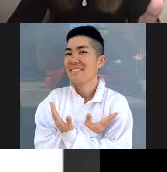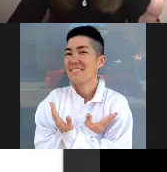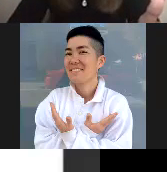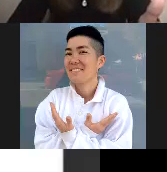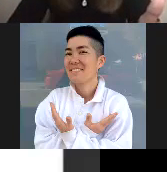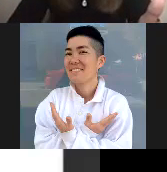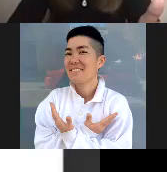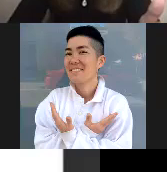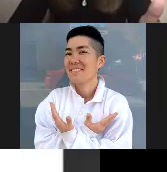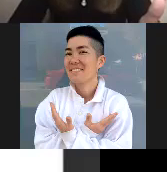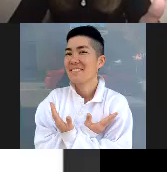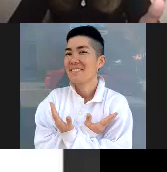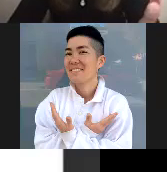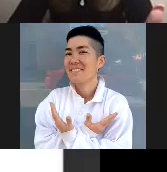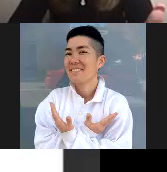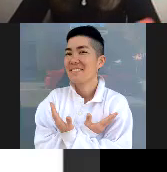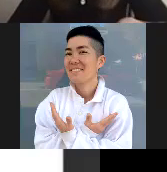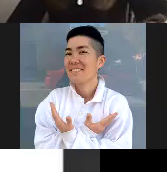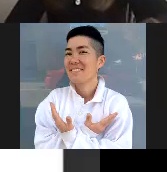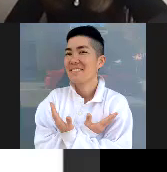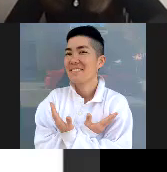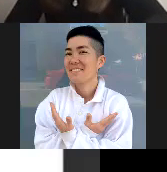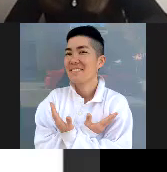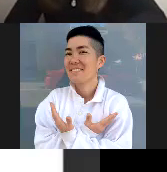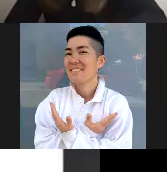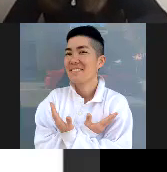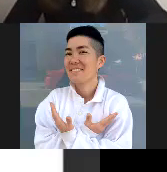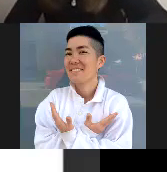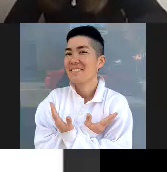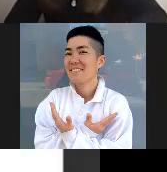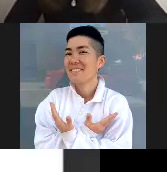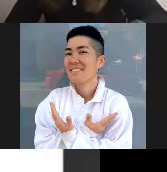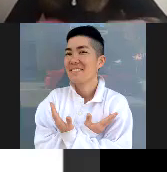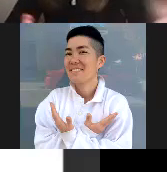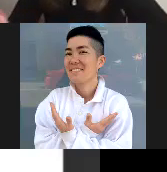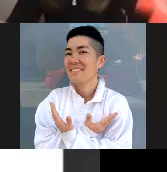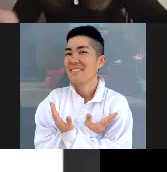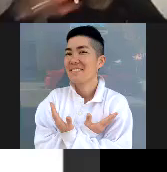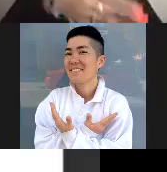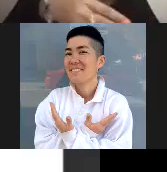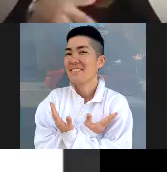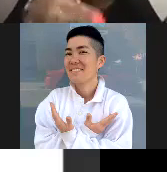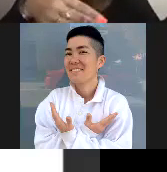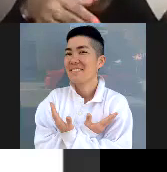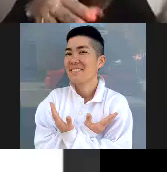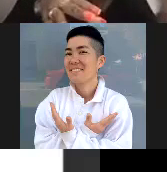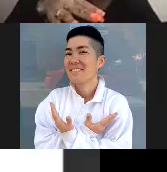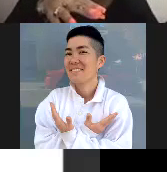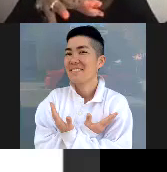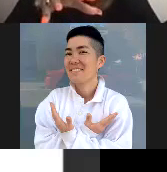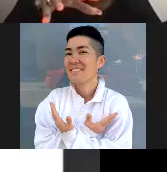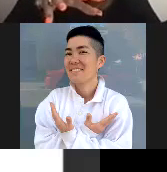really interested in this side wall that's connected to that, but the outside of it, you